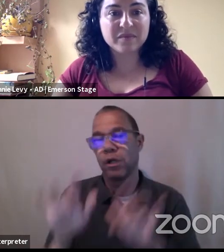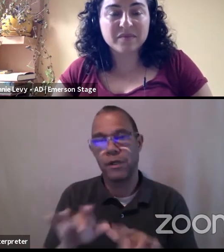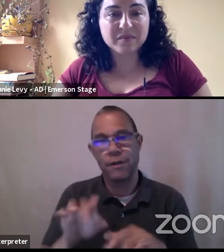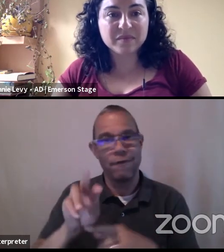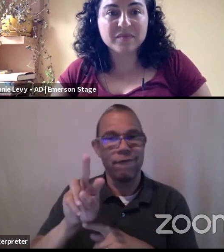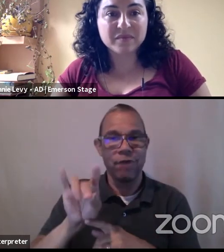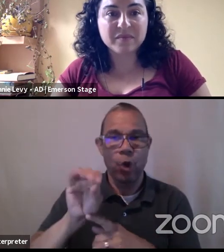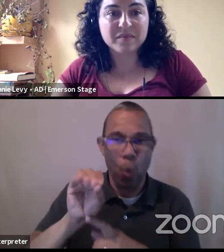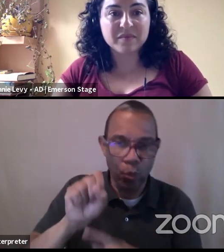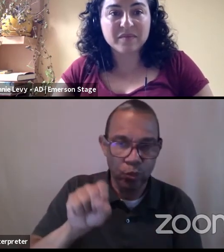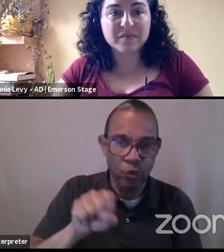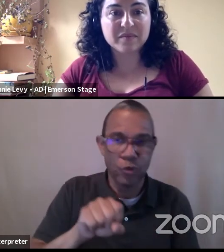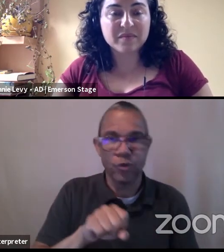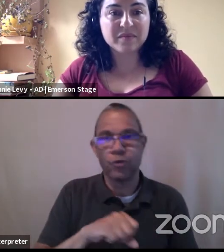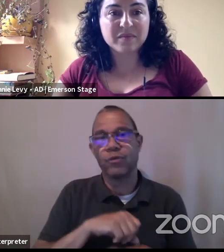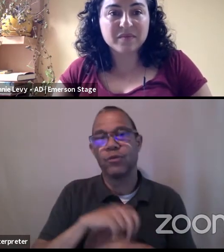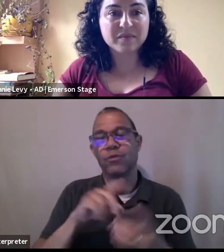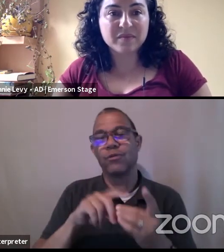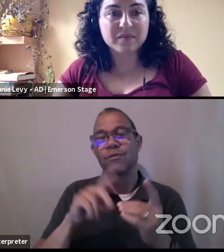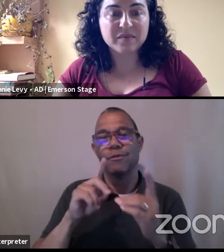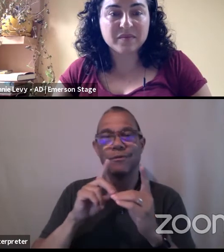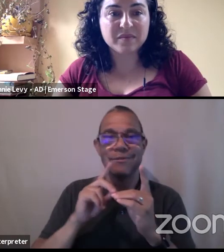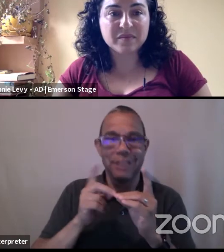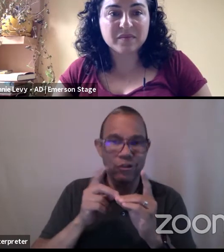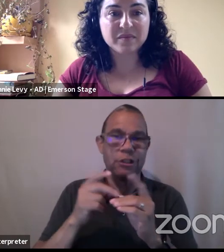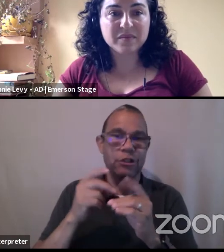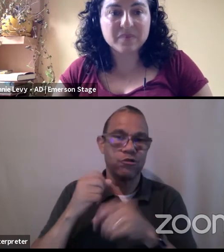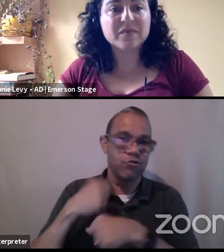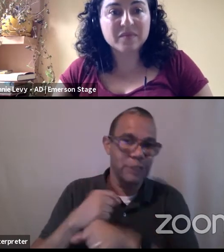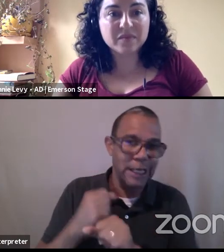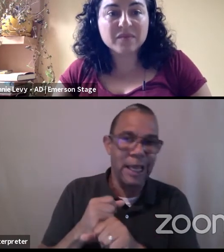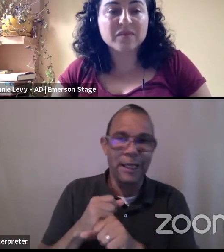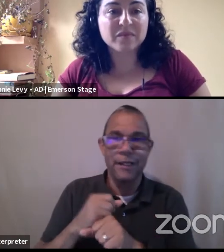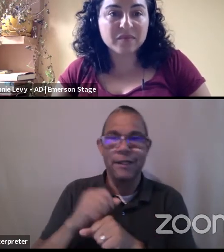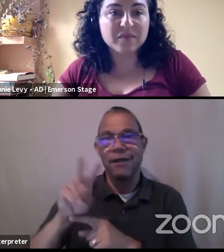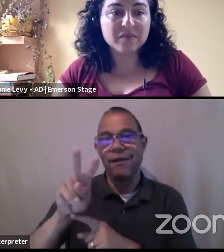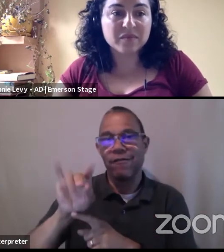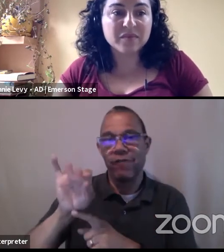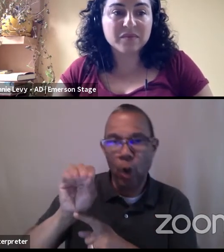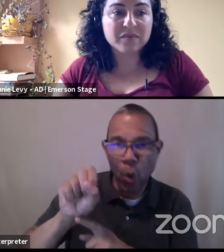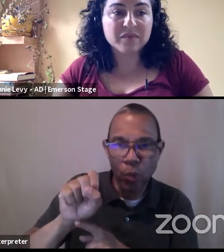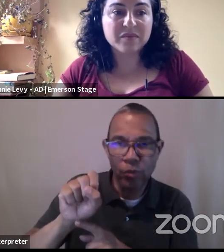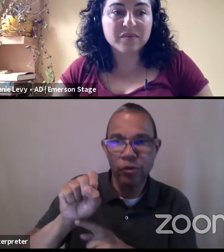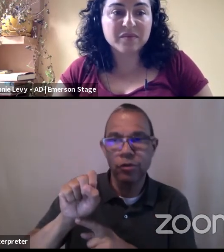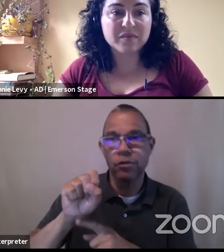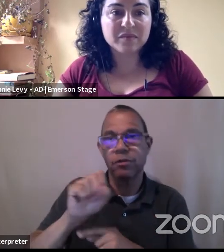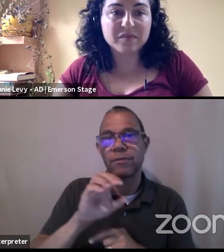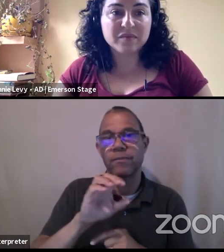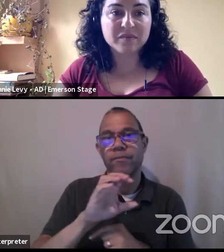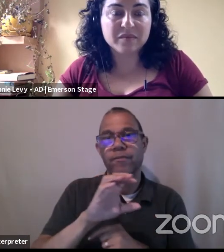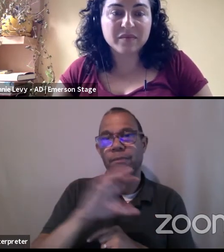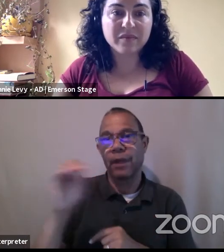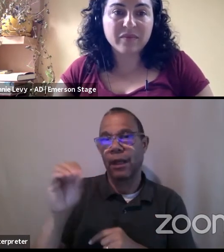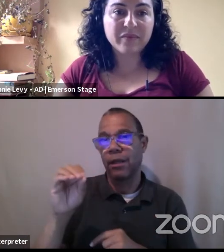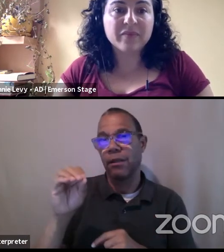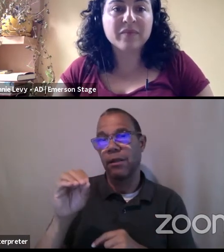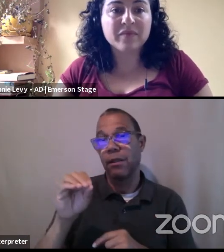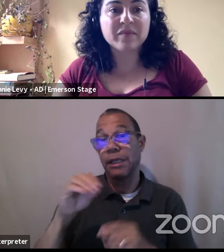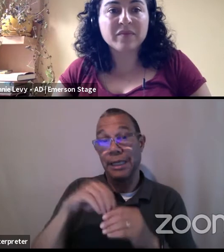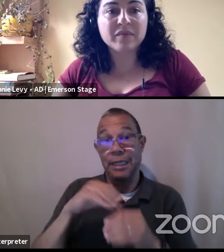and digitally created videos in that work. And in my third